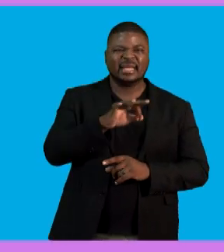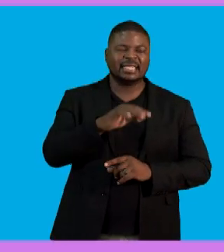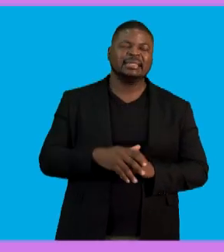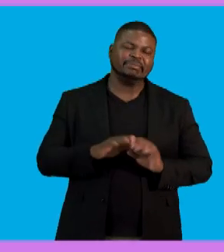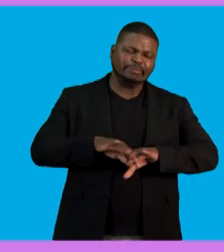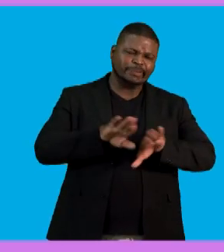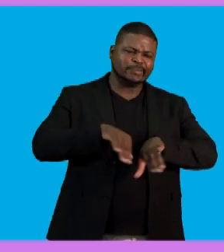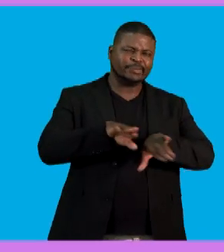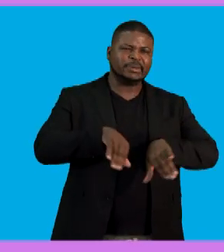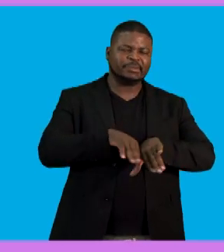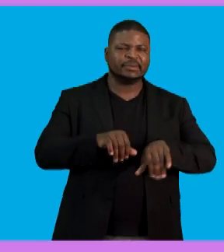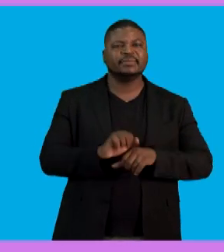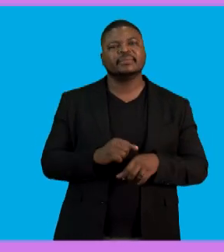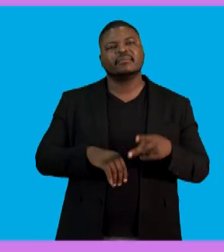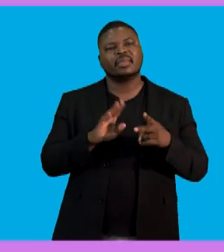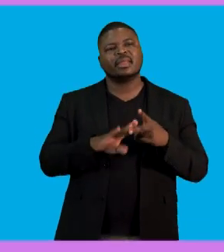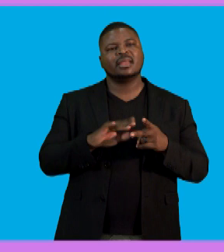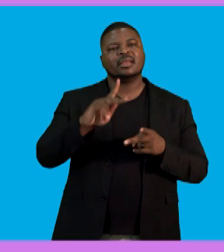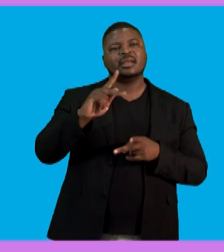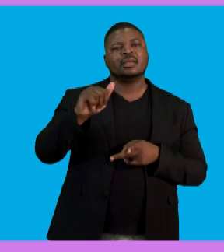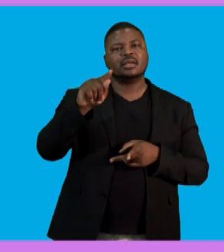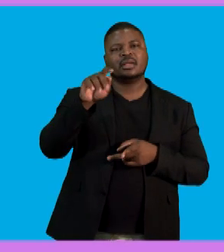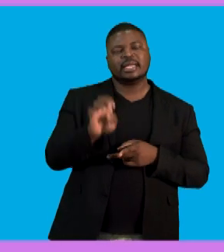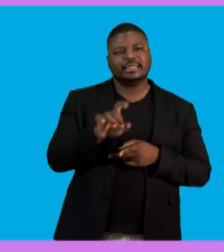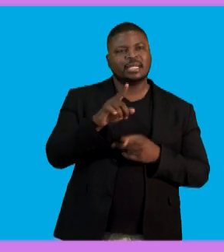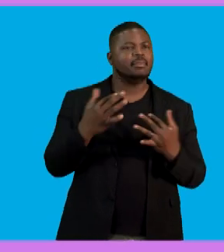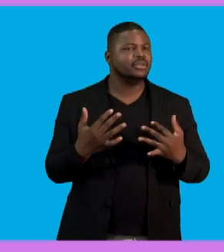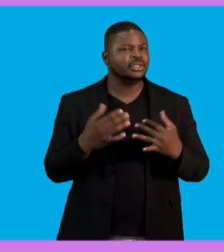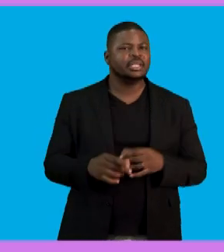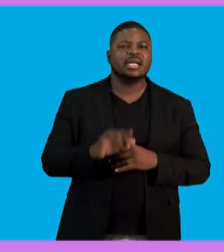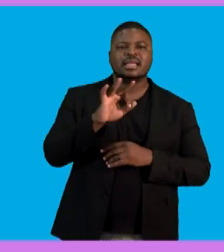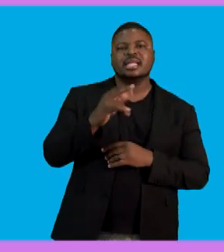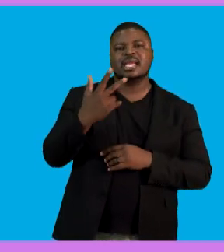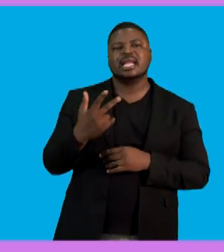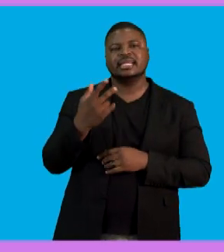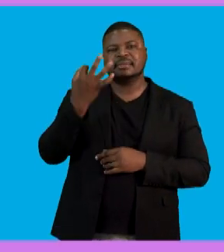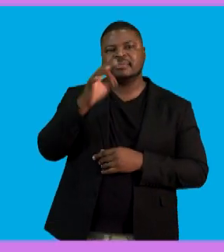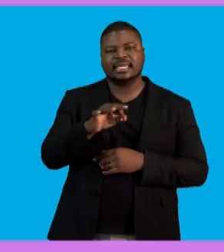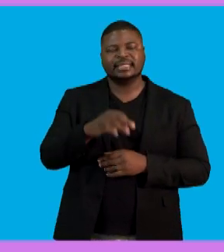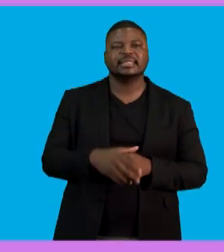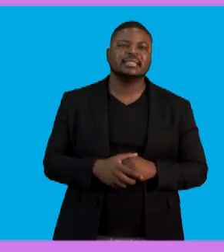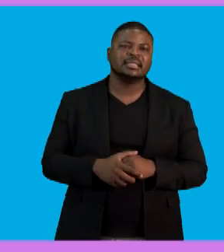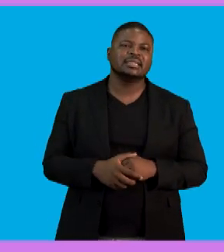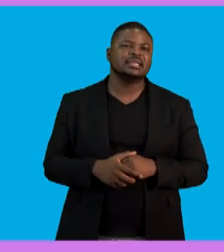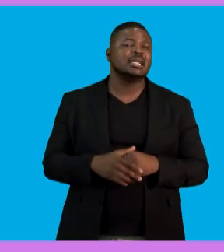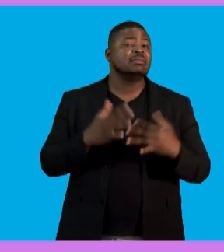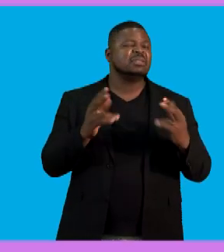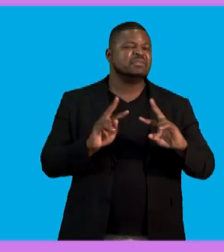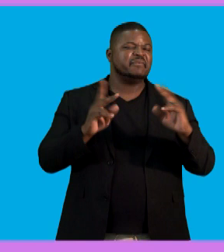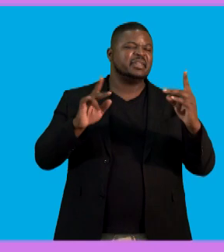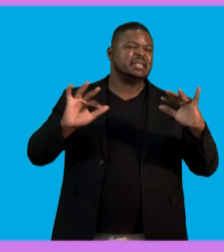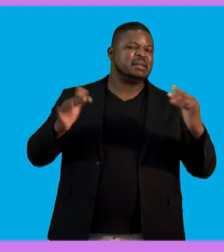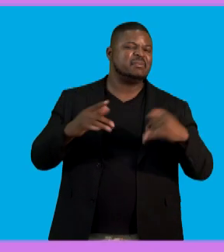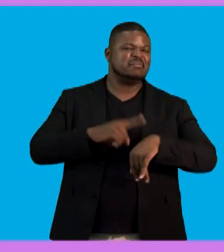her 49 minutes. And then Kate, it took her 38 minutes. 38 minutes. So what